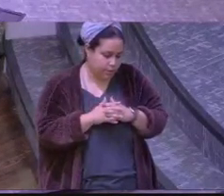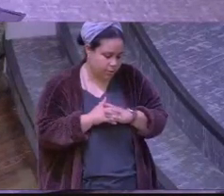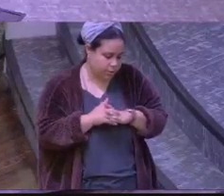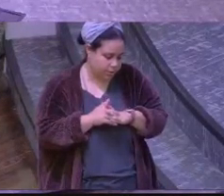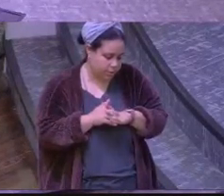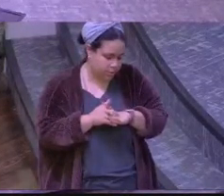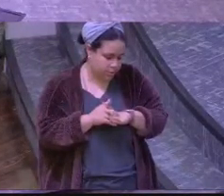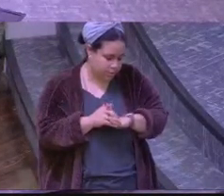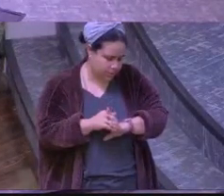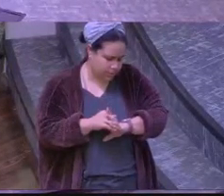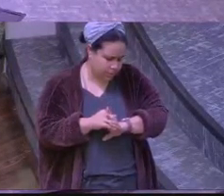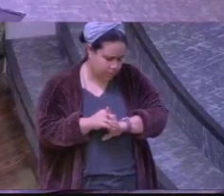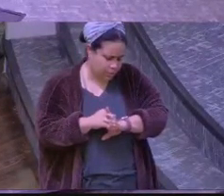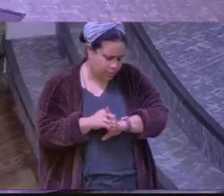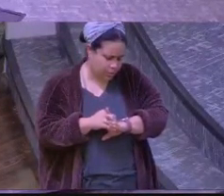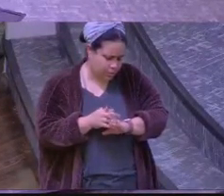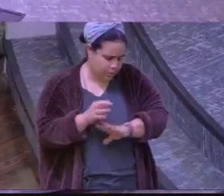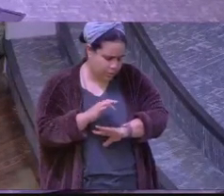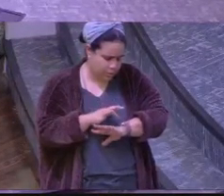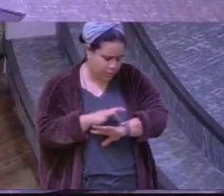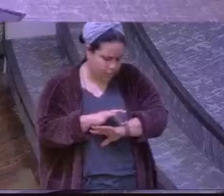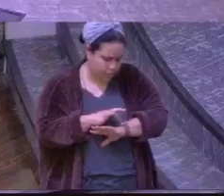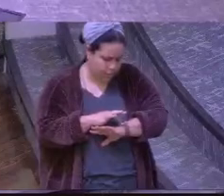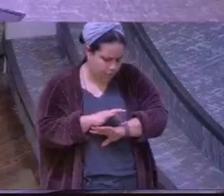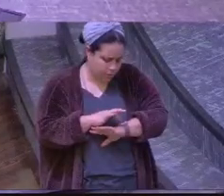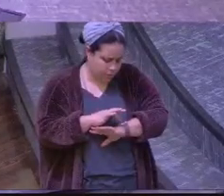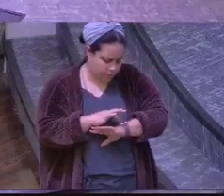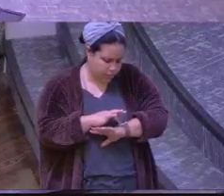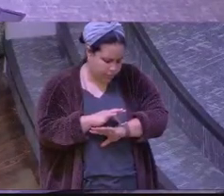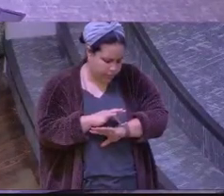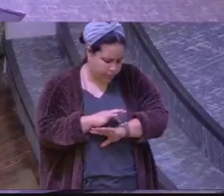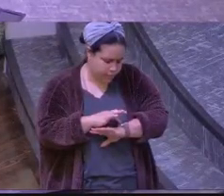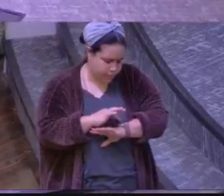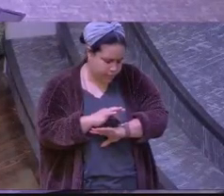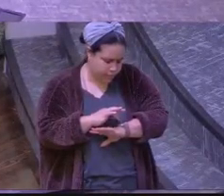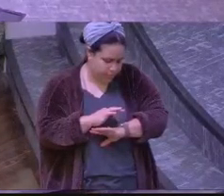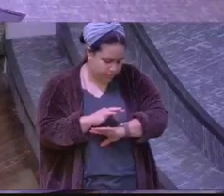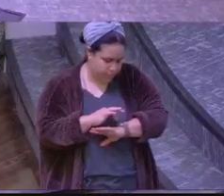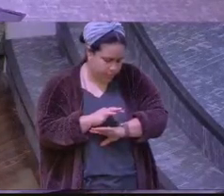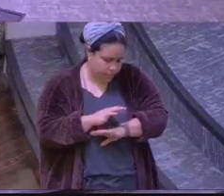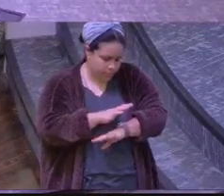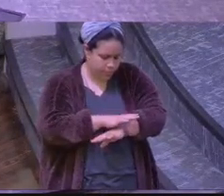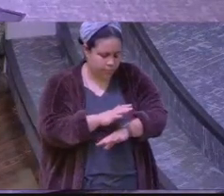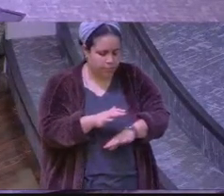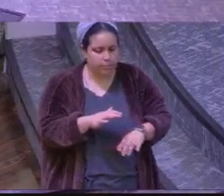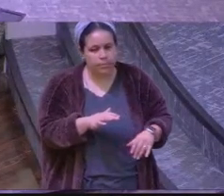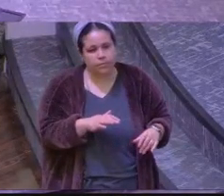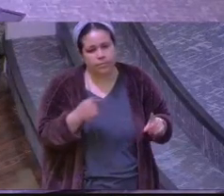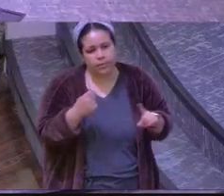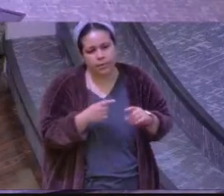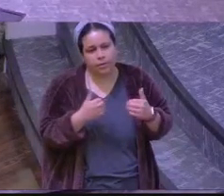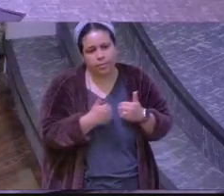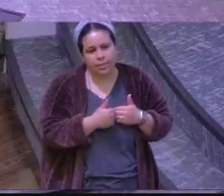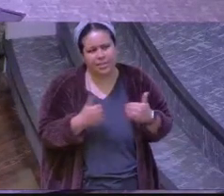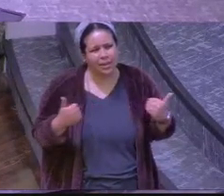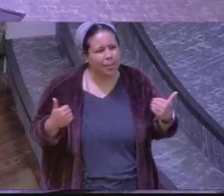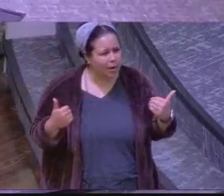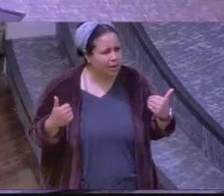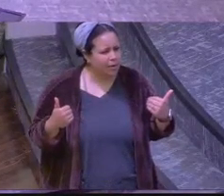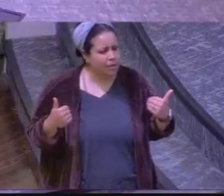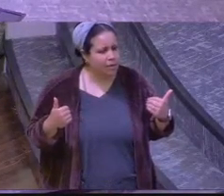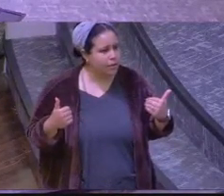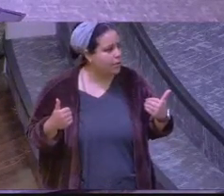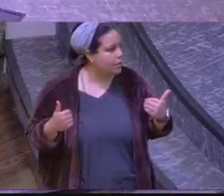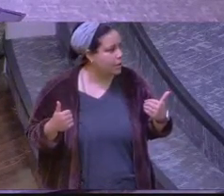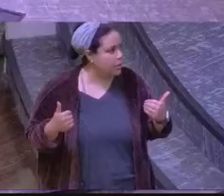And so the goal of these positions would be so that basically they can be separate. Correct. They can have the groups of